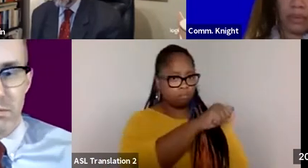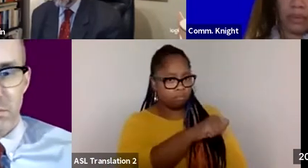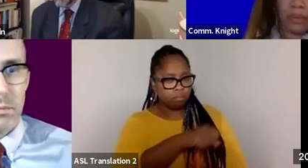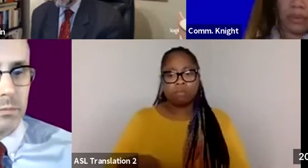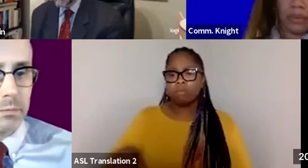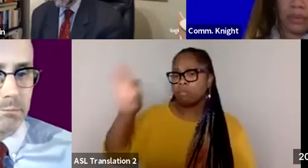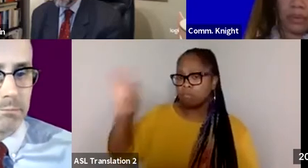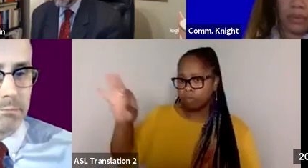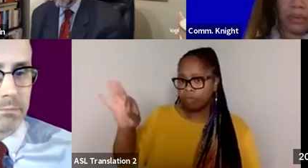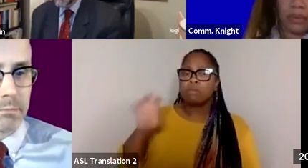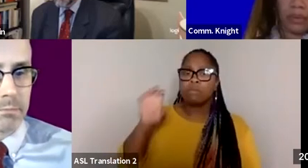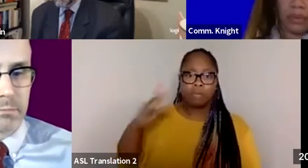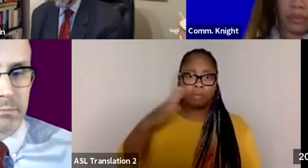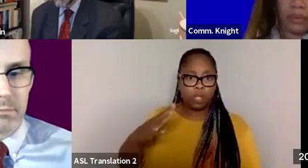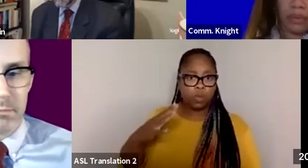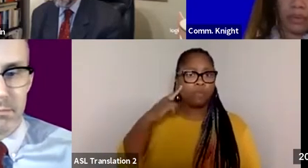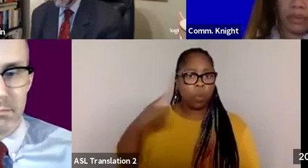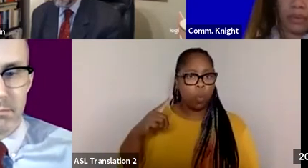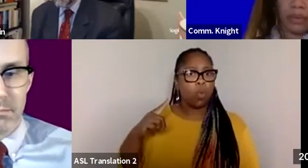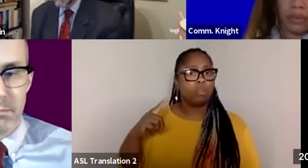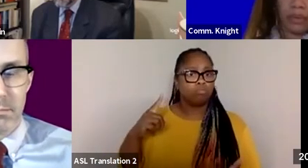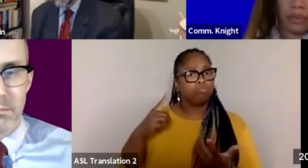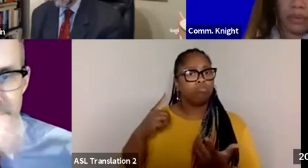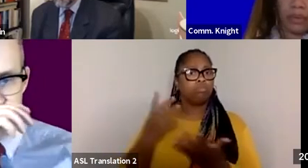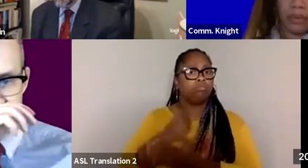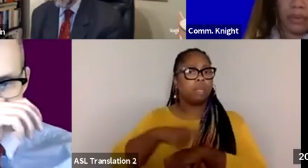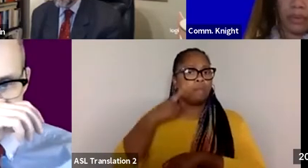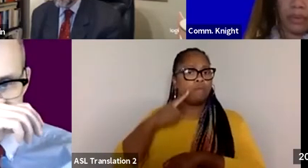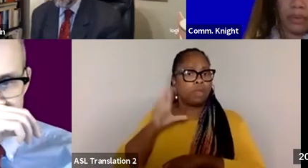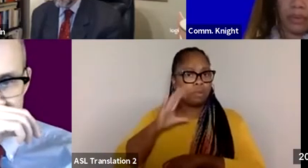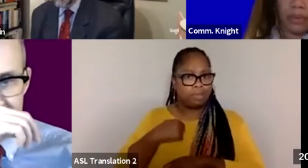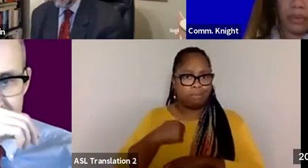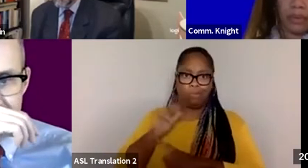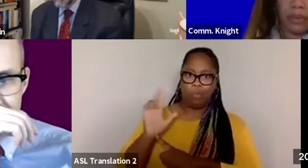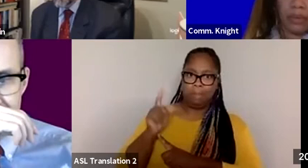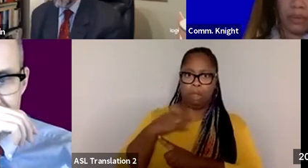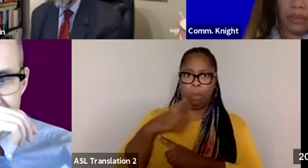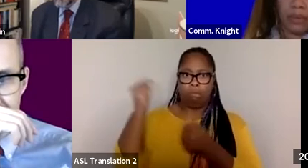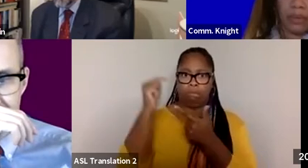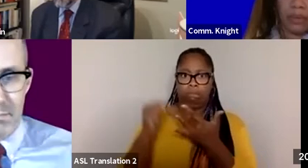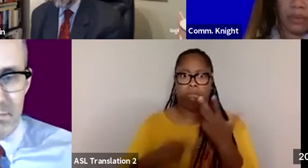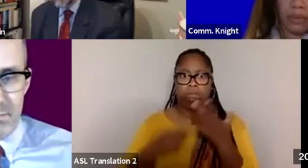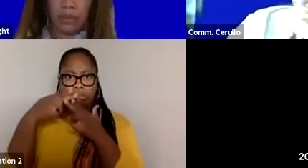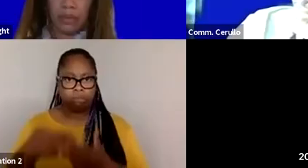Okay. Thank you for taking the time to hear me. I just, with 3 minutes, want to hit a bunch of things real